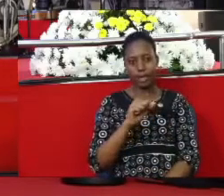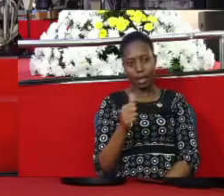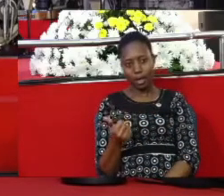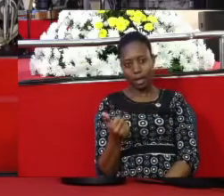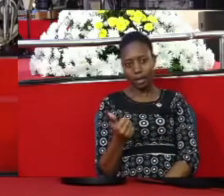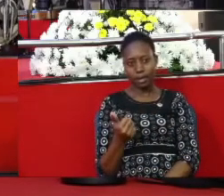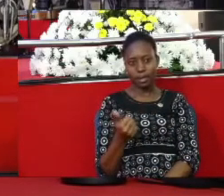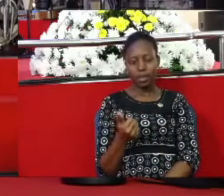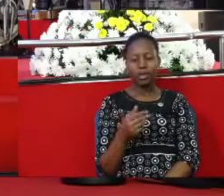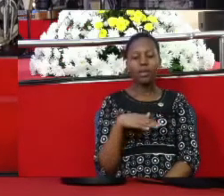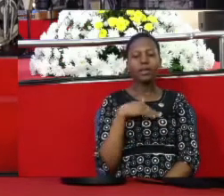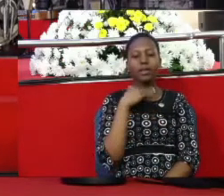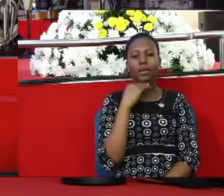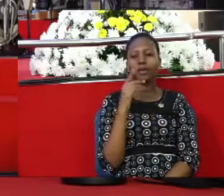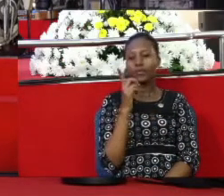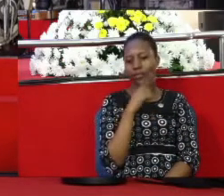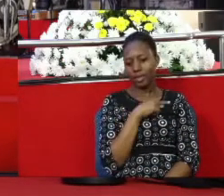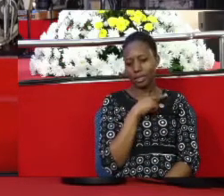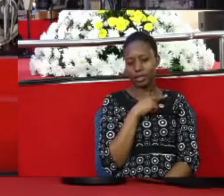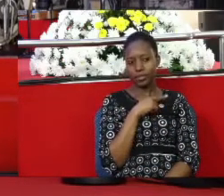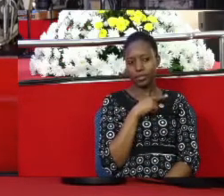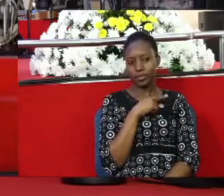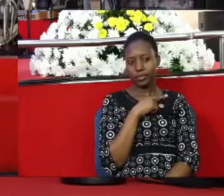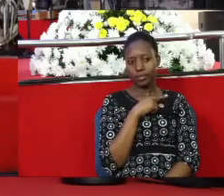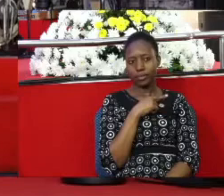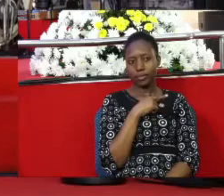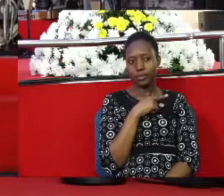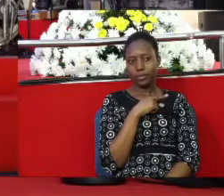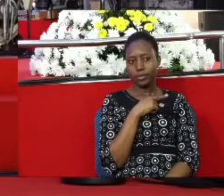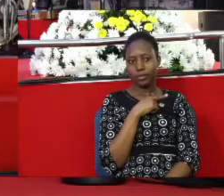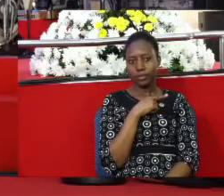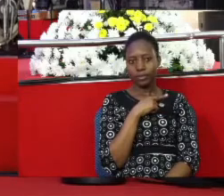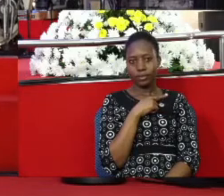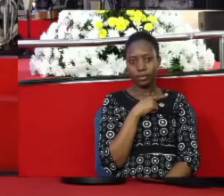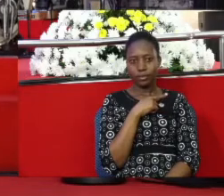wanakufa, tutakufia wapi? Huko. Alternative ni moja.